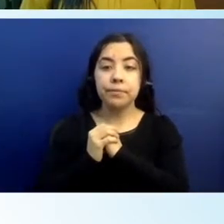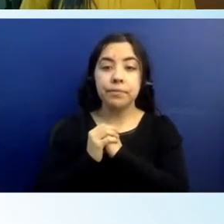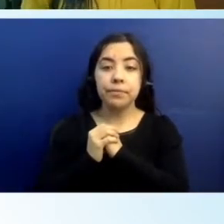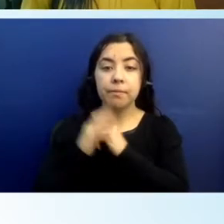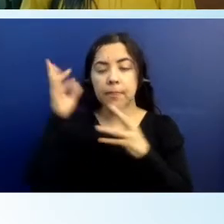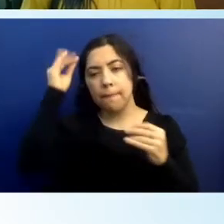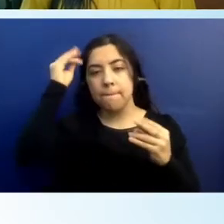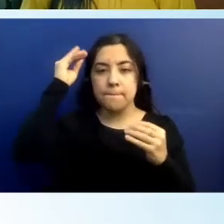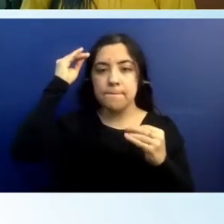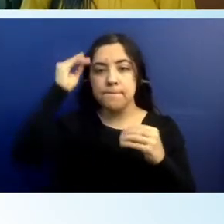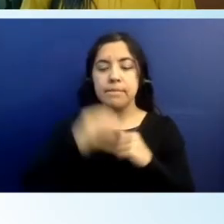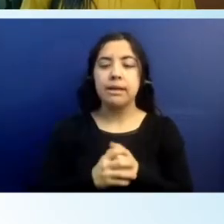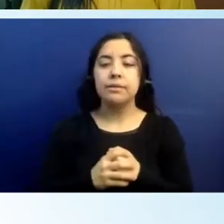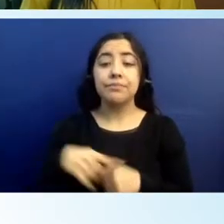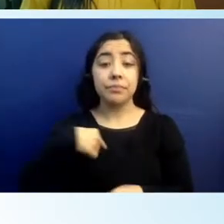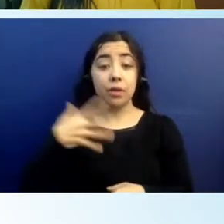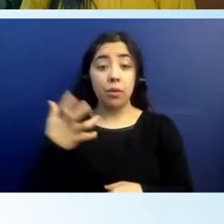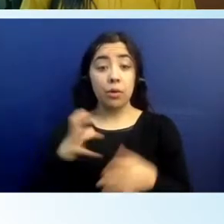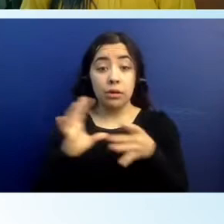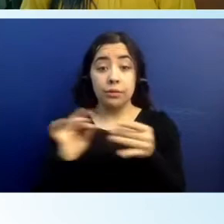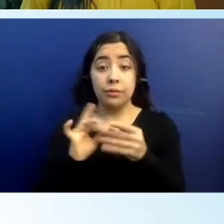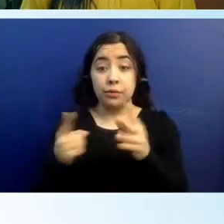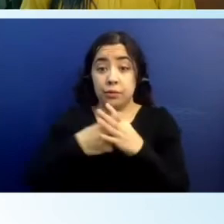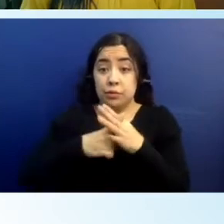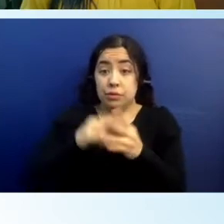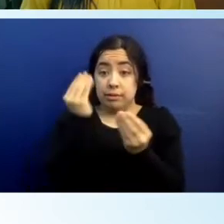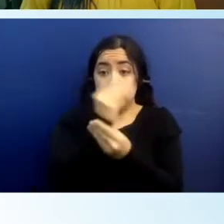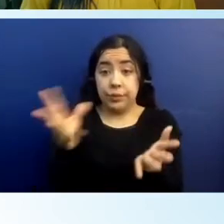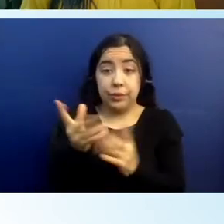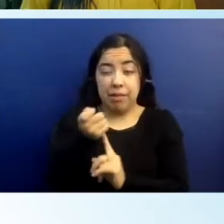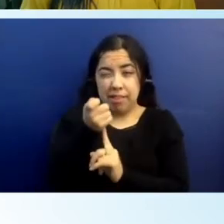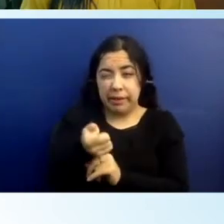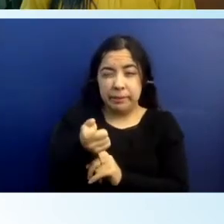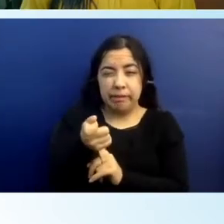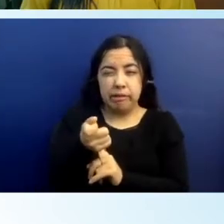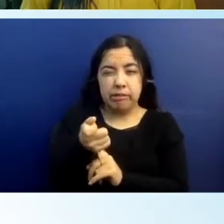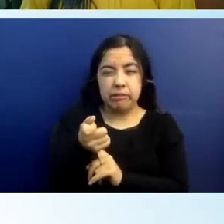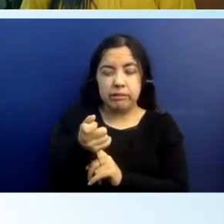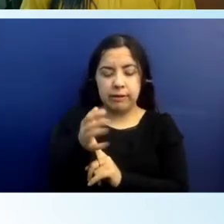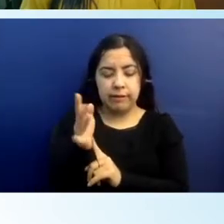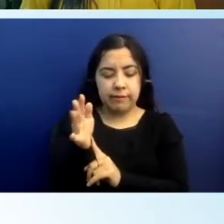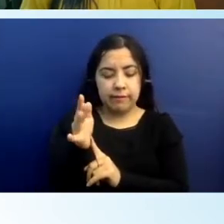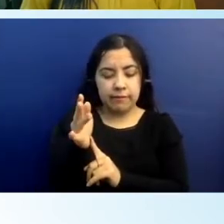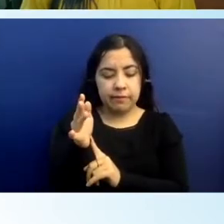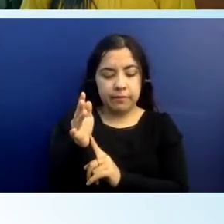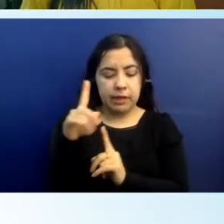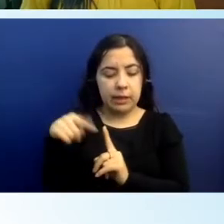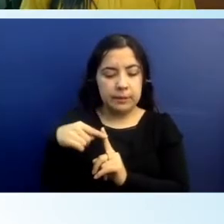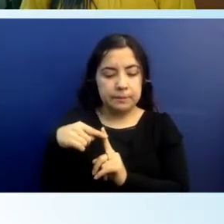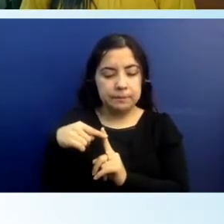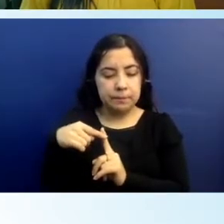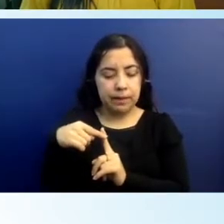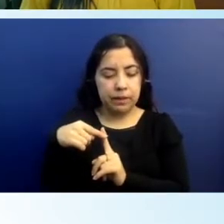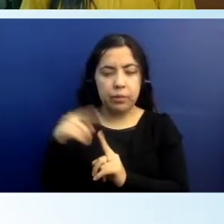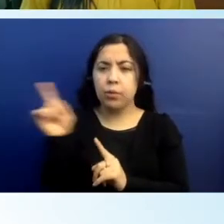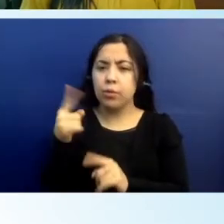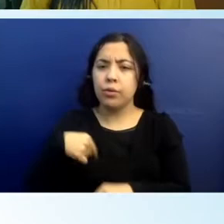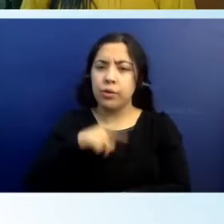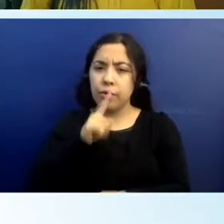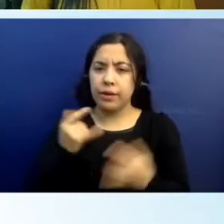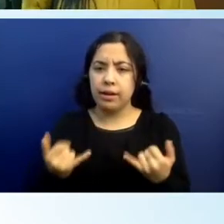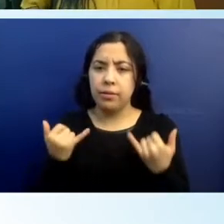I want to start to just tell you a little bit of about where we're at.